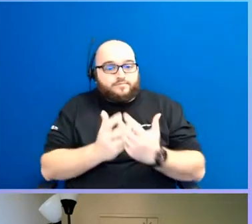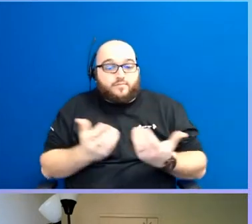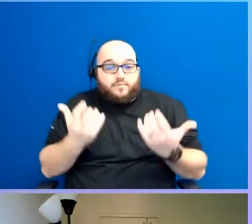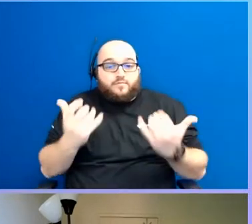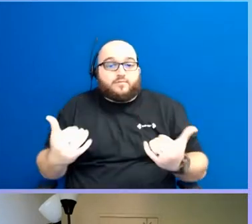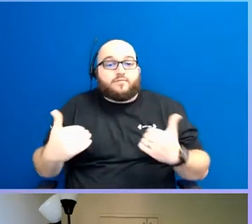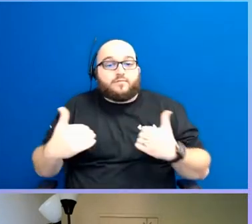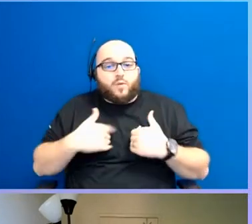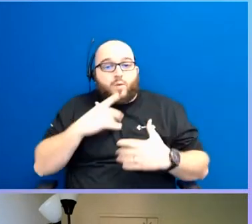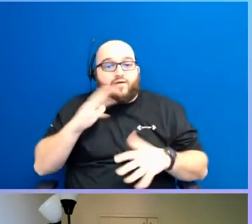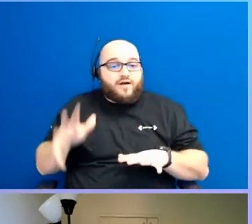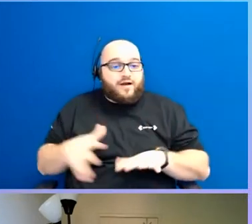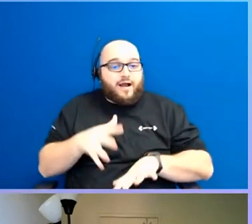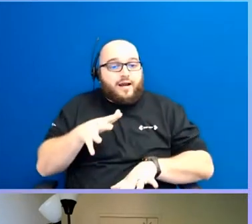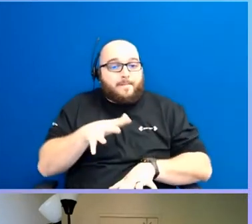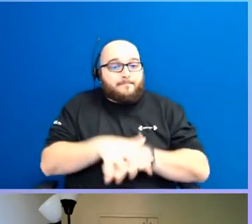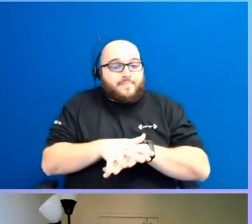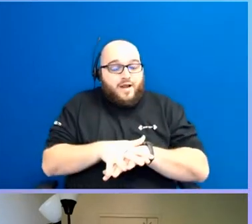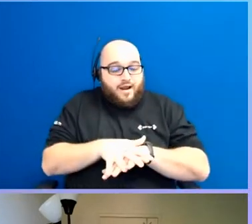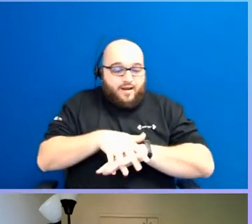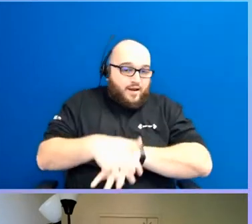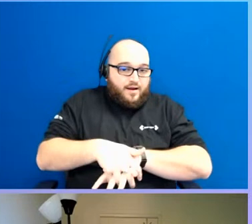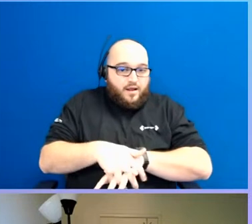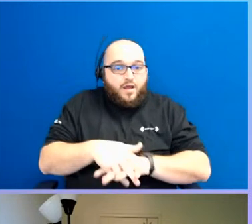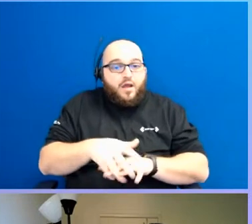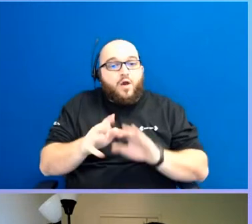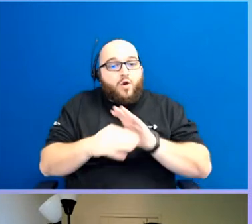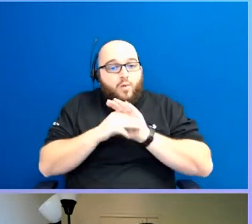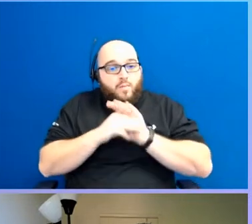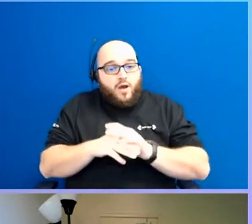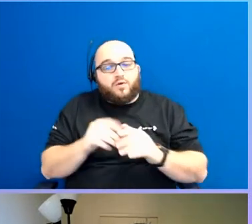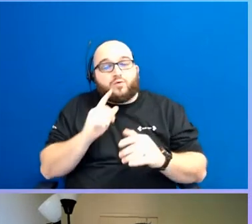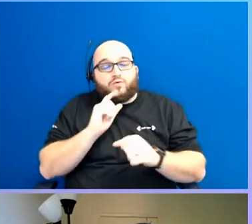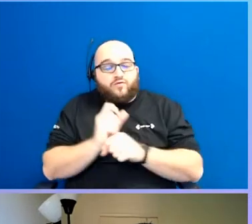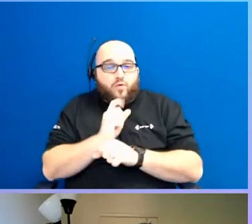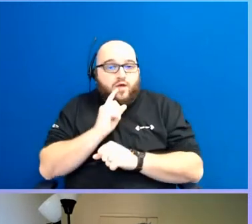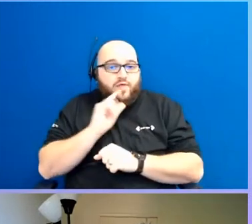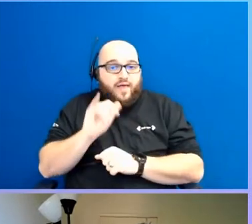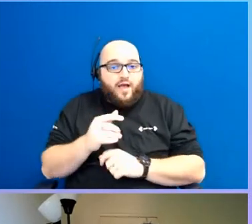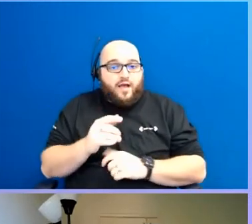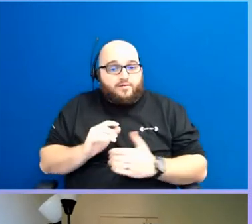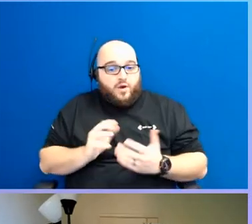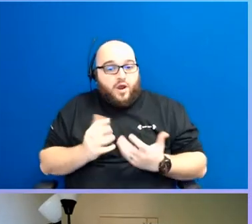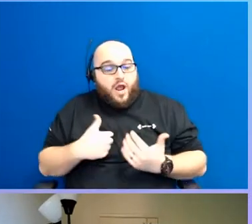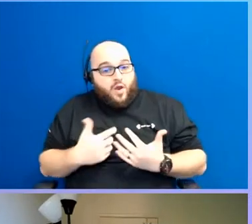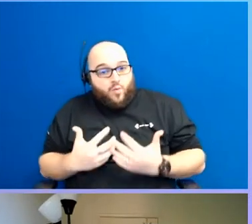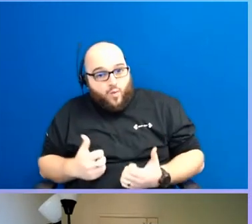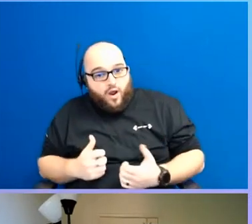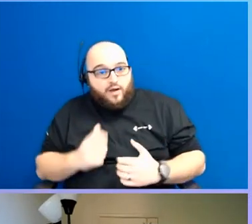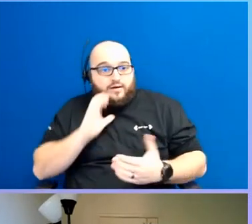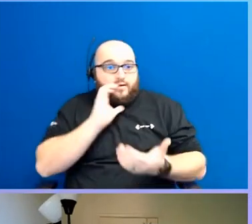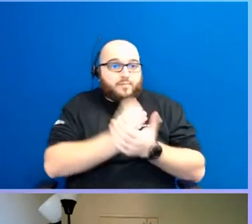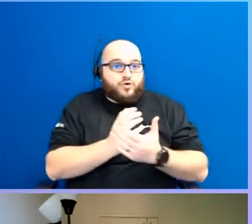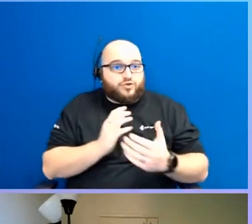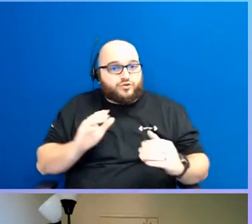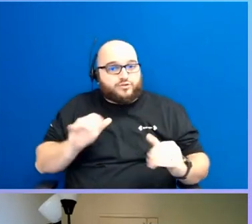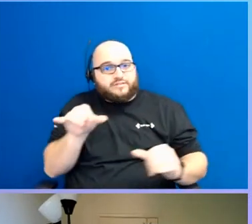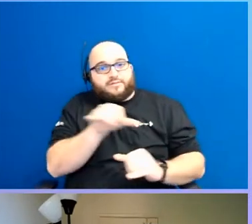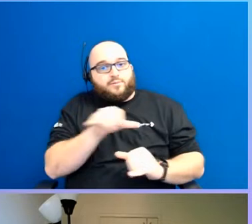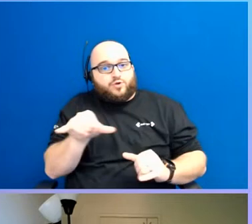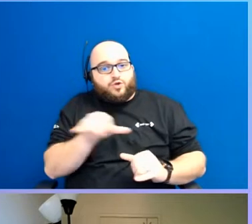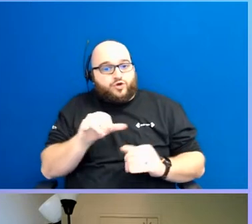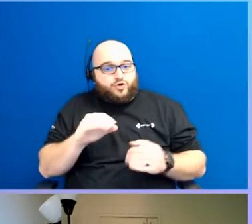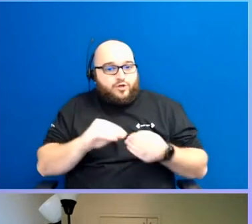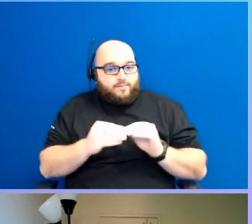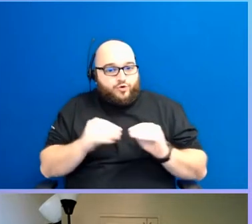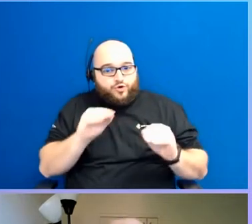embed model to calculate a prompt image similarity score, and that's just a number. But we also want